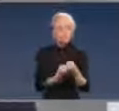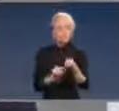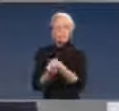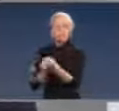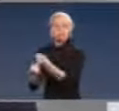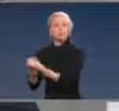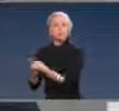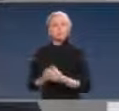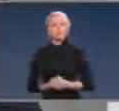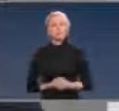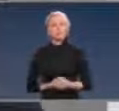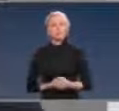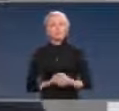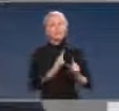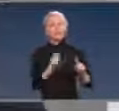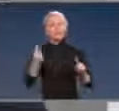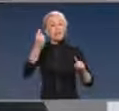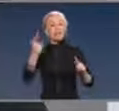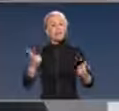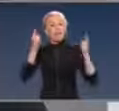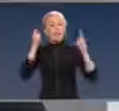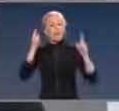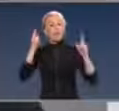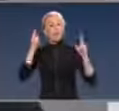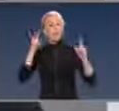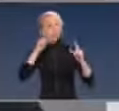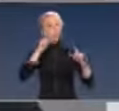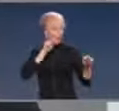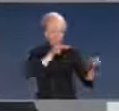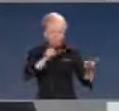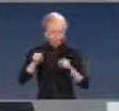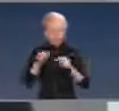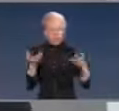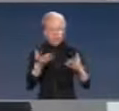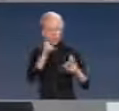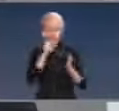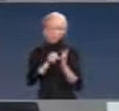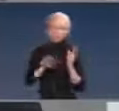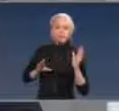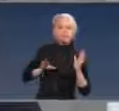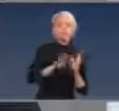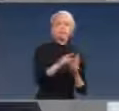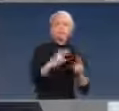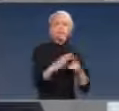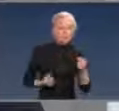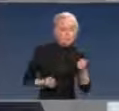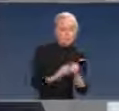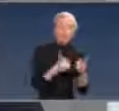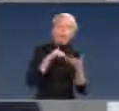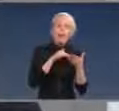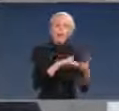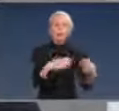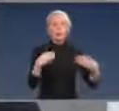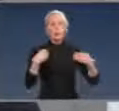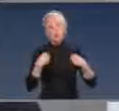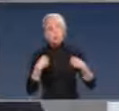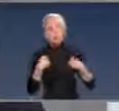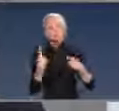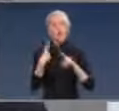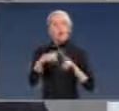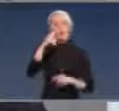the opportunity to do that. And this very, very significant platform of fiscal support and balance sheet support that the Commonwealth